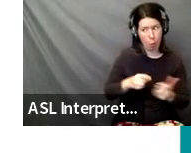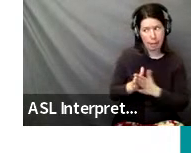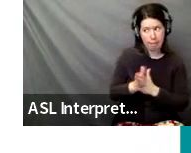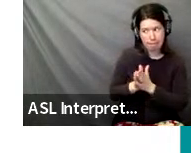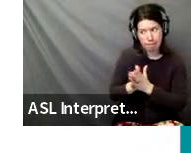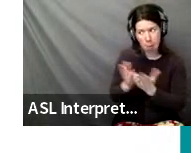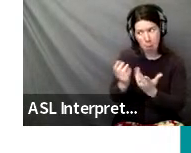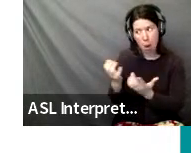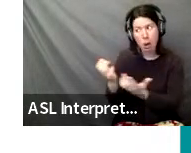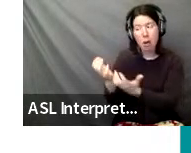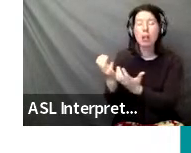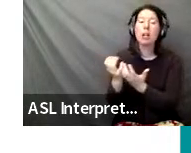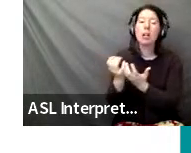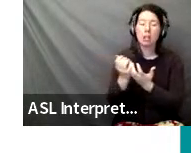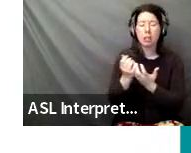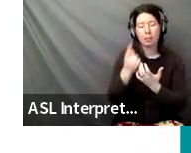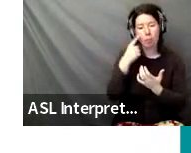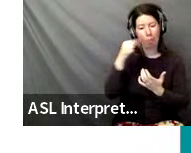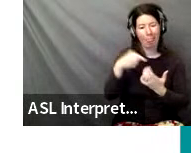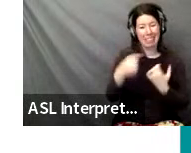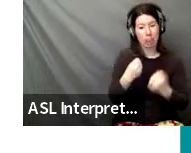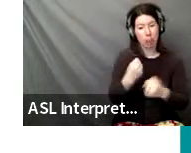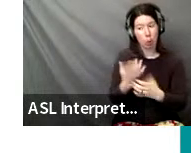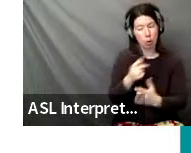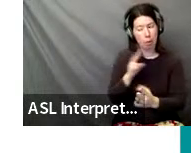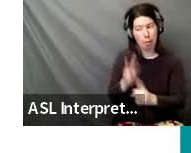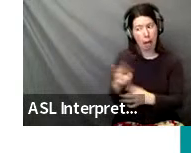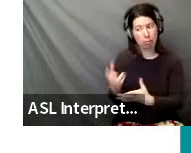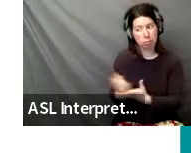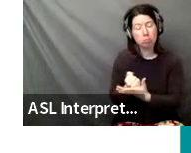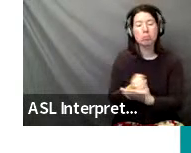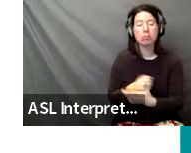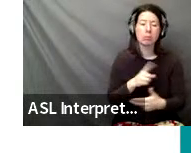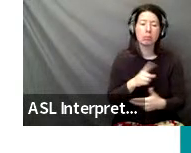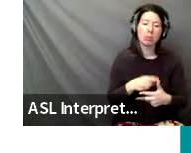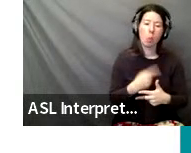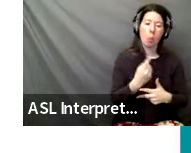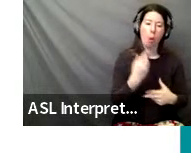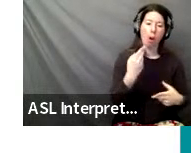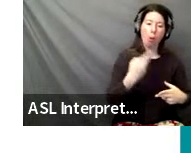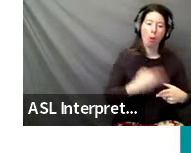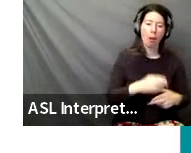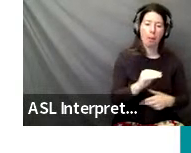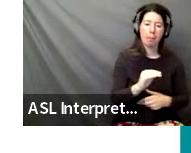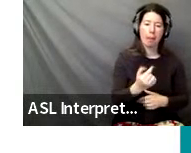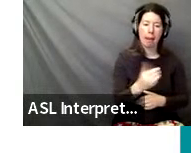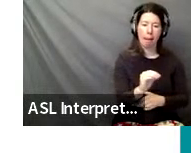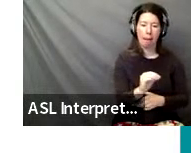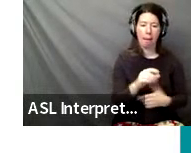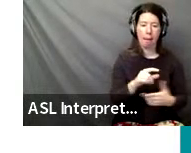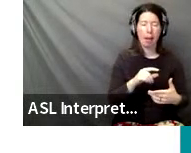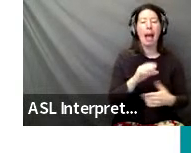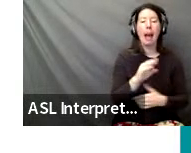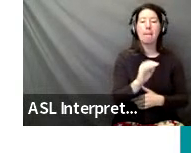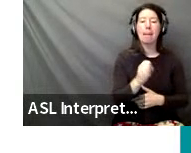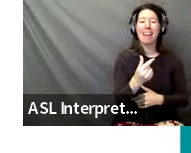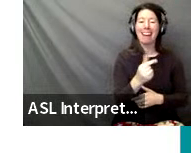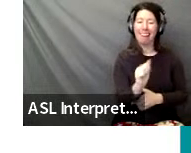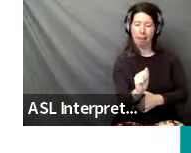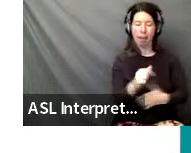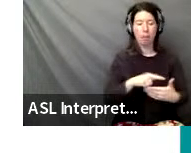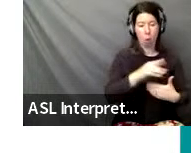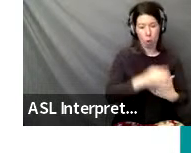this upcoming, calendar year. There's a program that we call the MEGA program. There's a